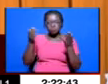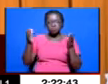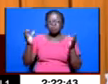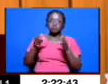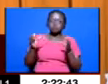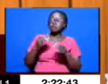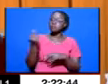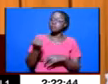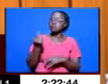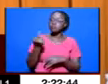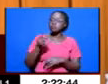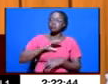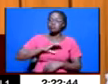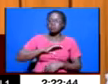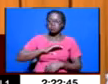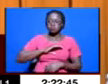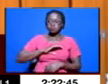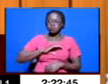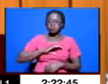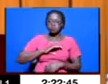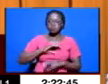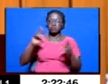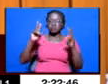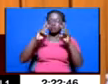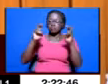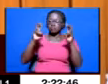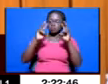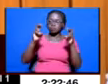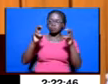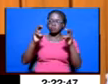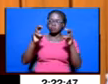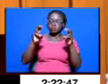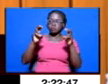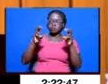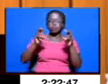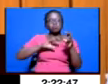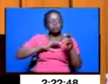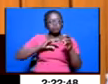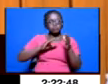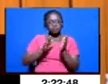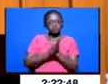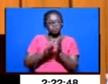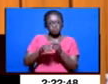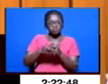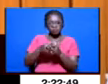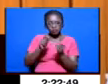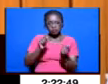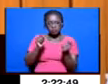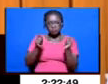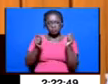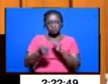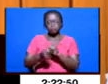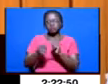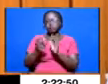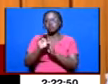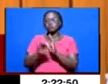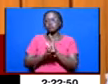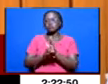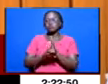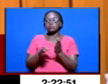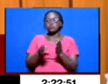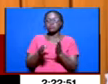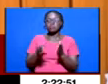only own motion by their own motion initiate amendment to the Constitution by way of a